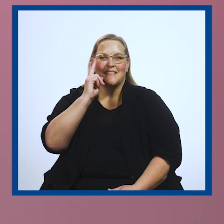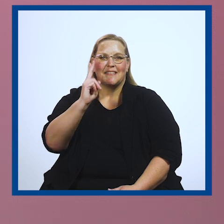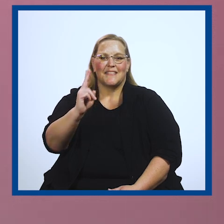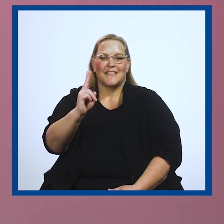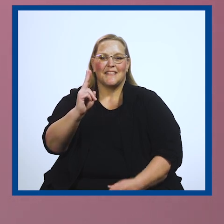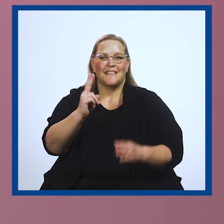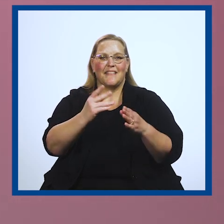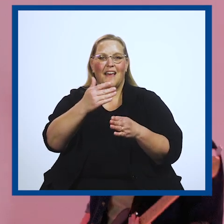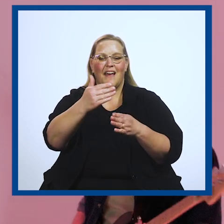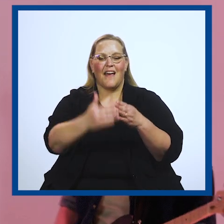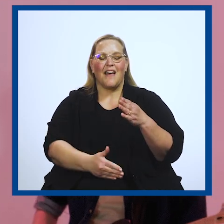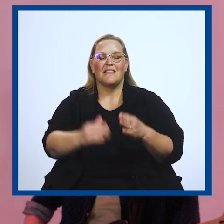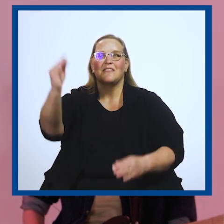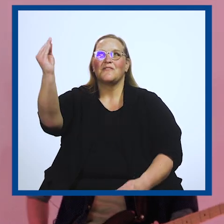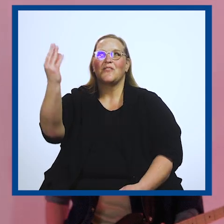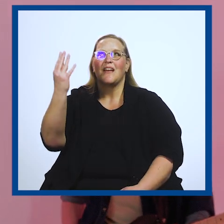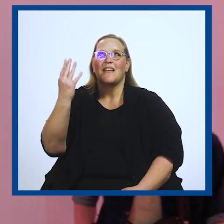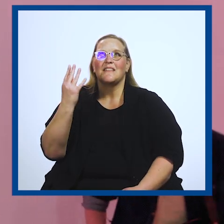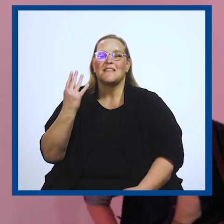see the end of